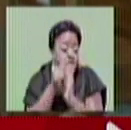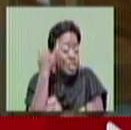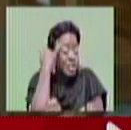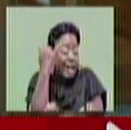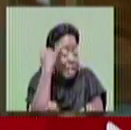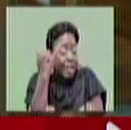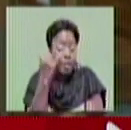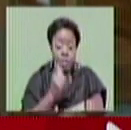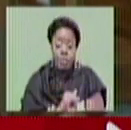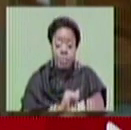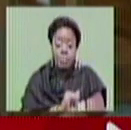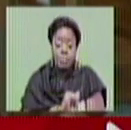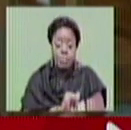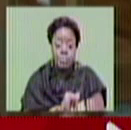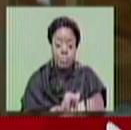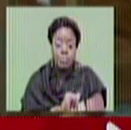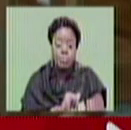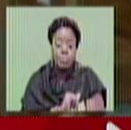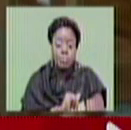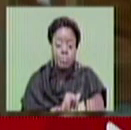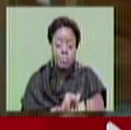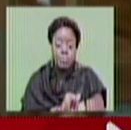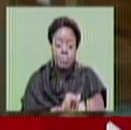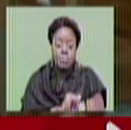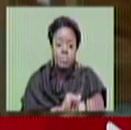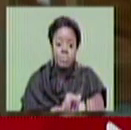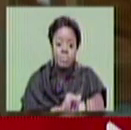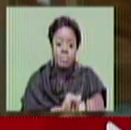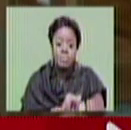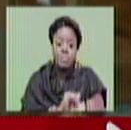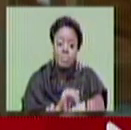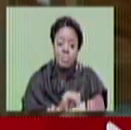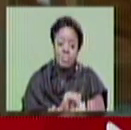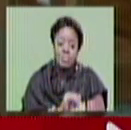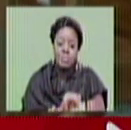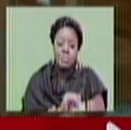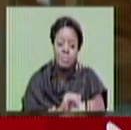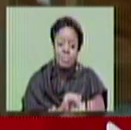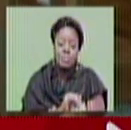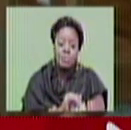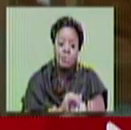It's the same way that the UNC is changing their position on sunshine and the virus.